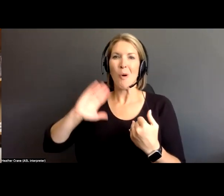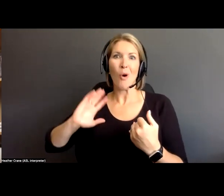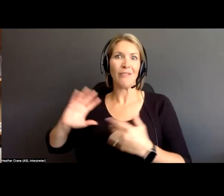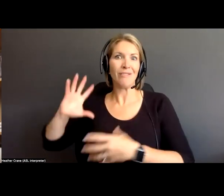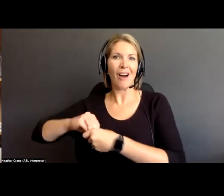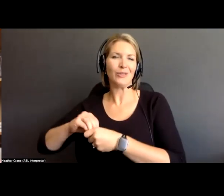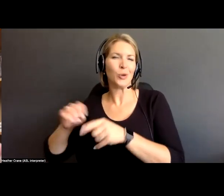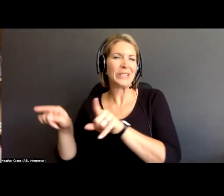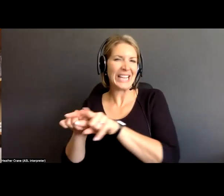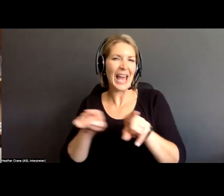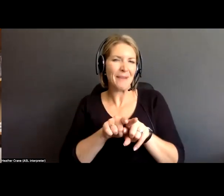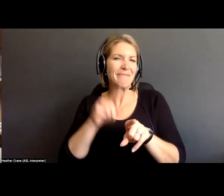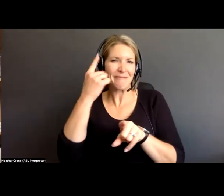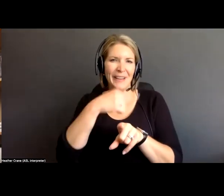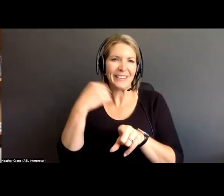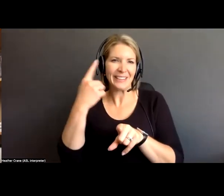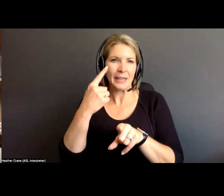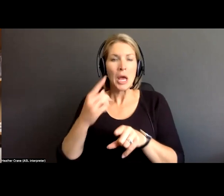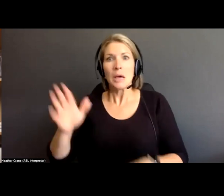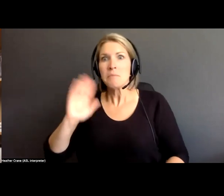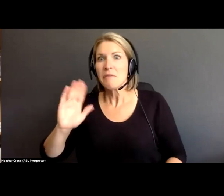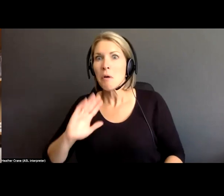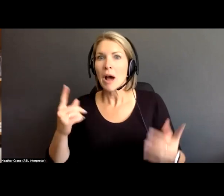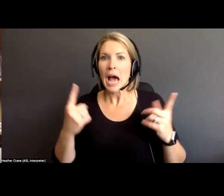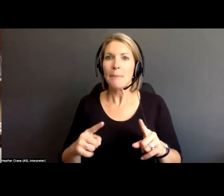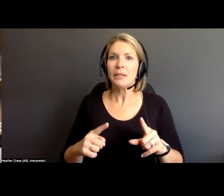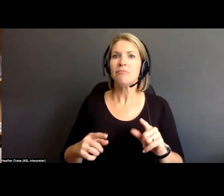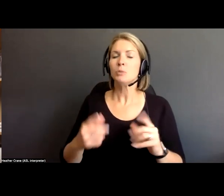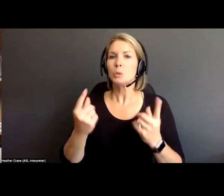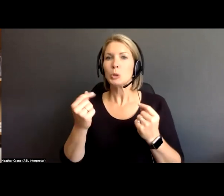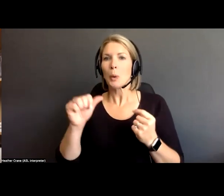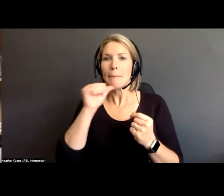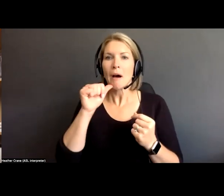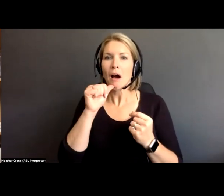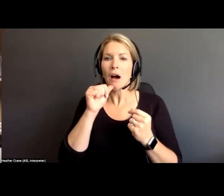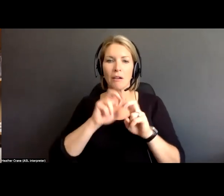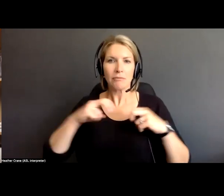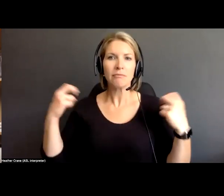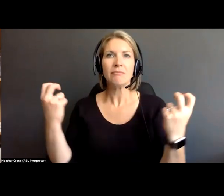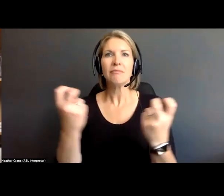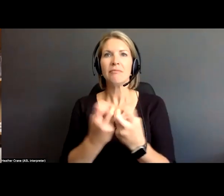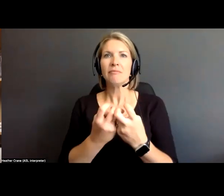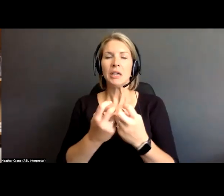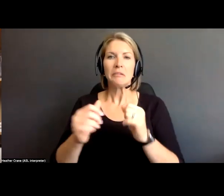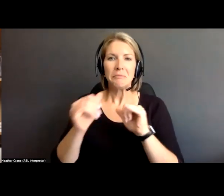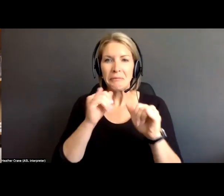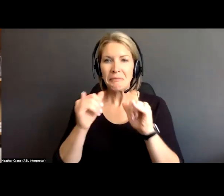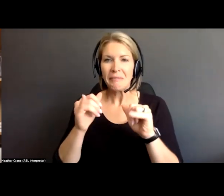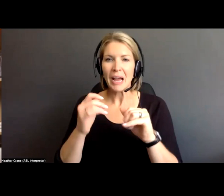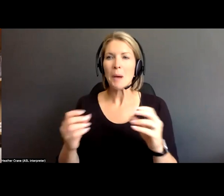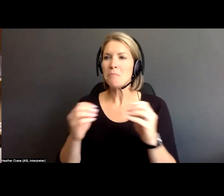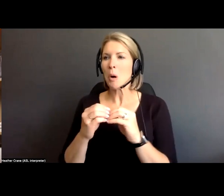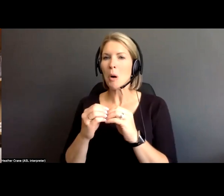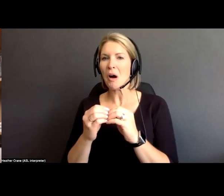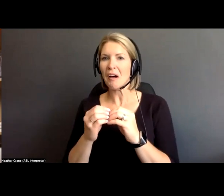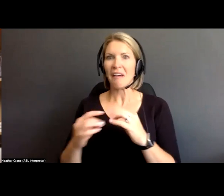situation, we gathered in a bar and had lots of drinks, and it often became a little ruckus. We are not